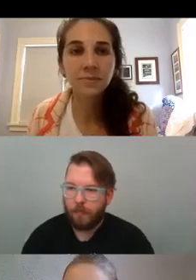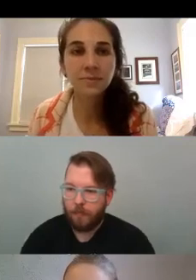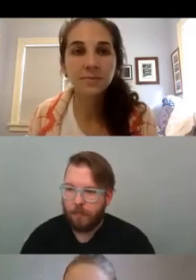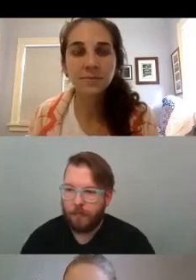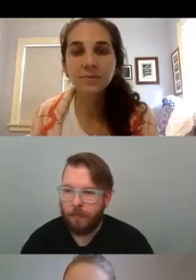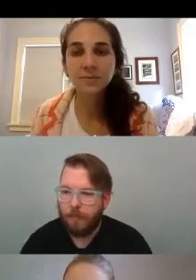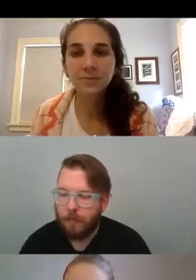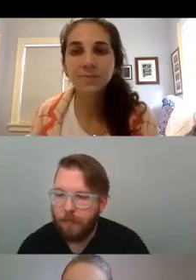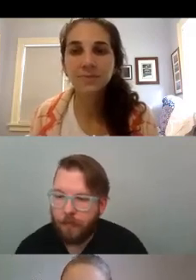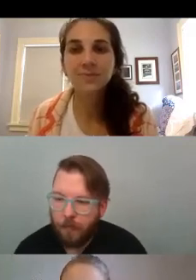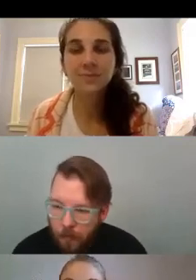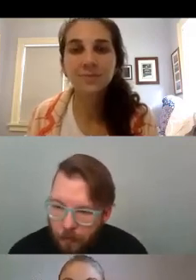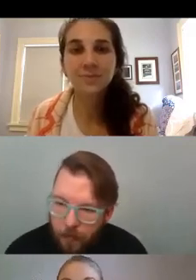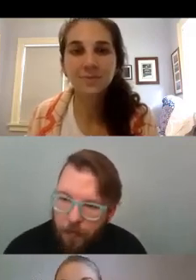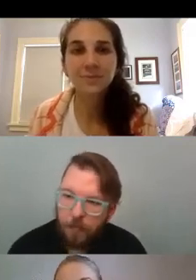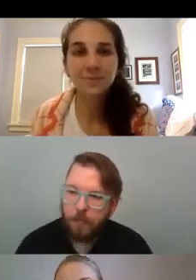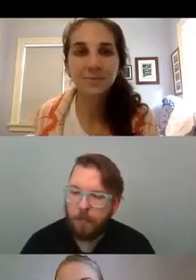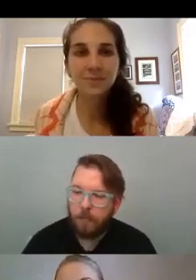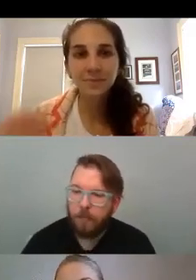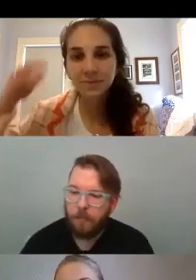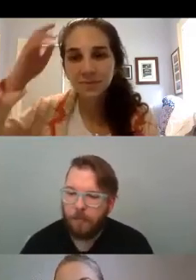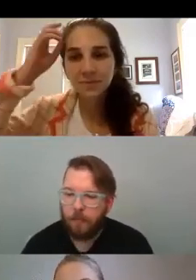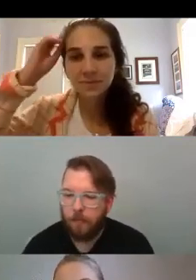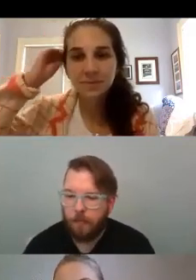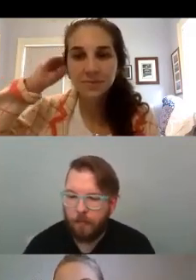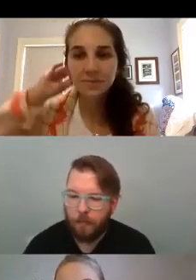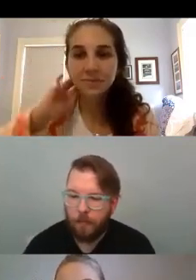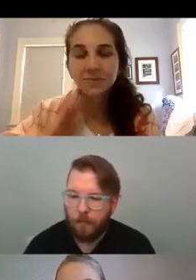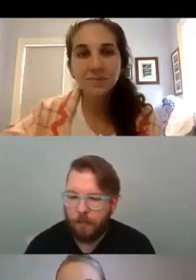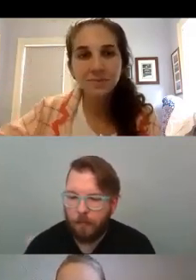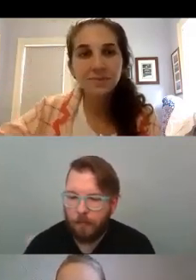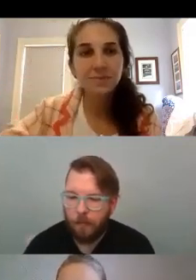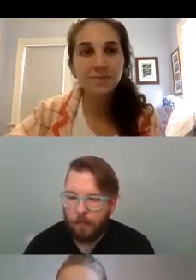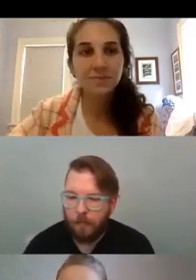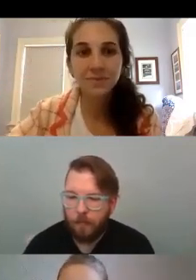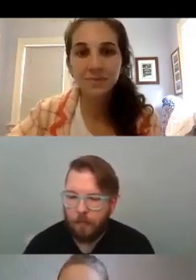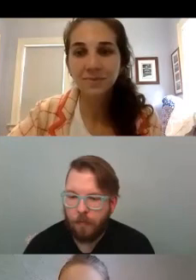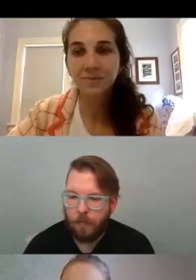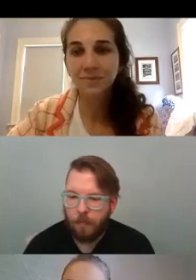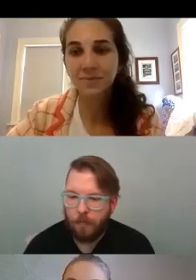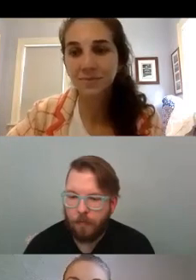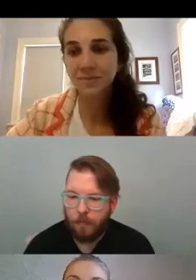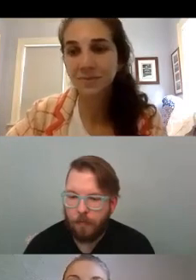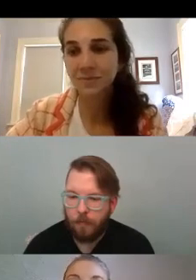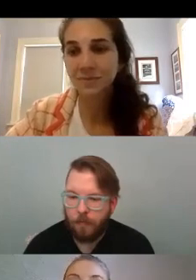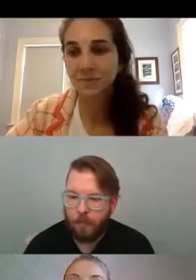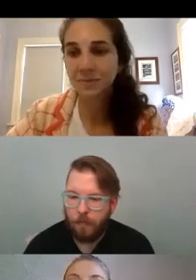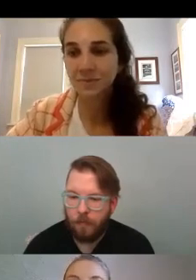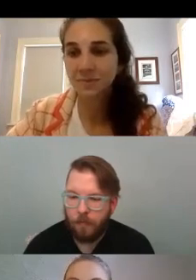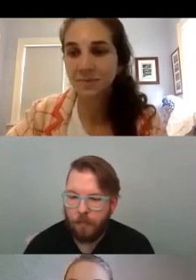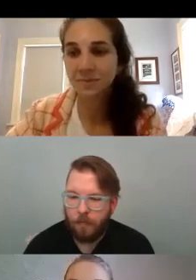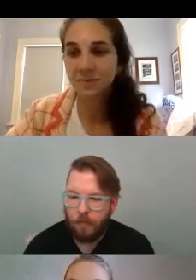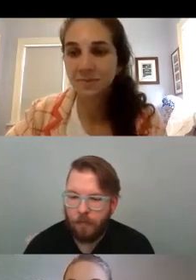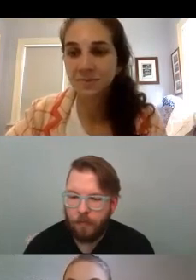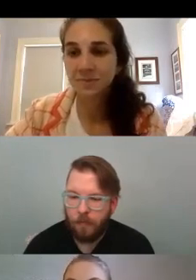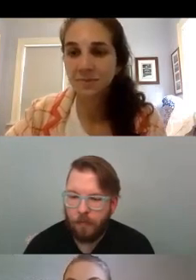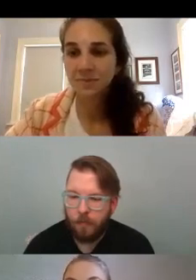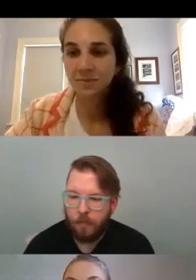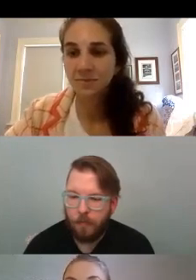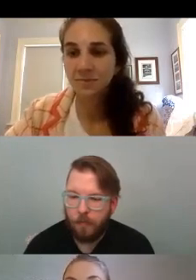And if I can just add on to all of that excellent information that Melissa shared, we